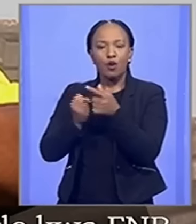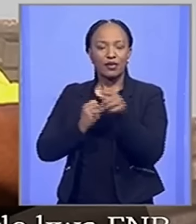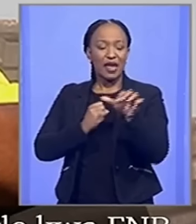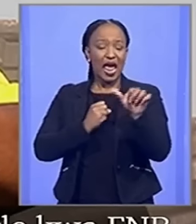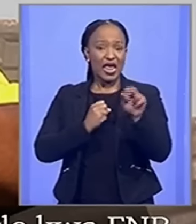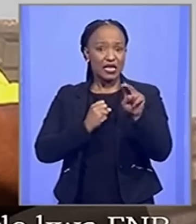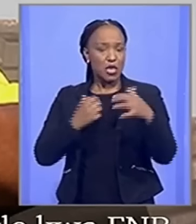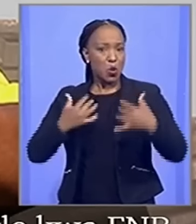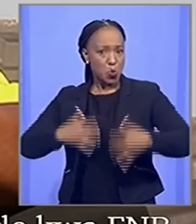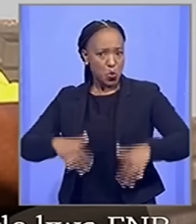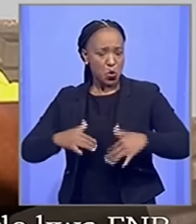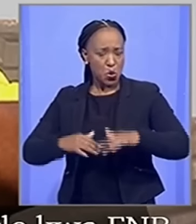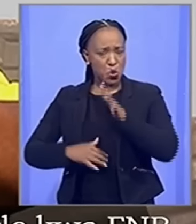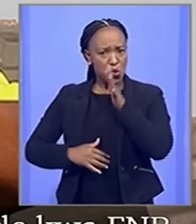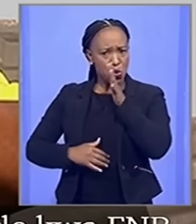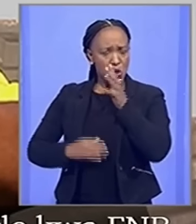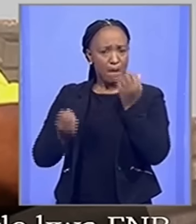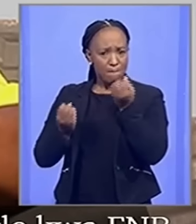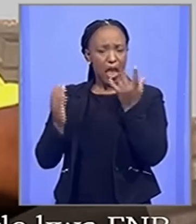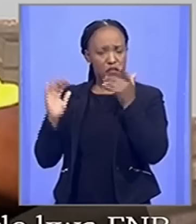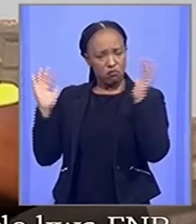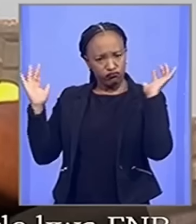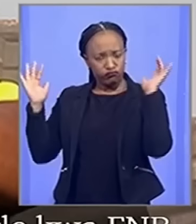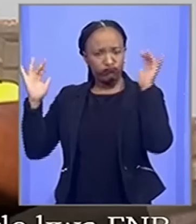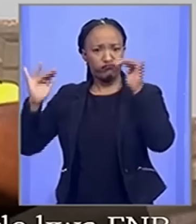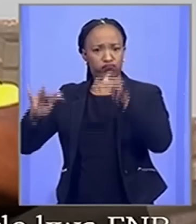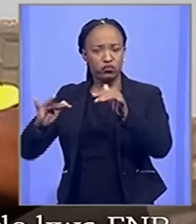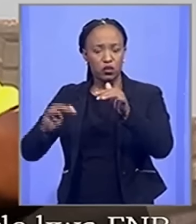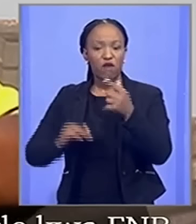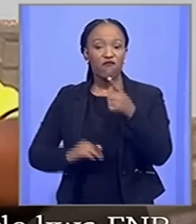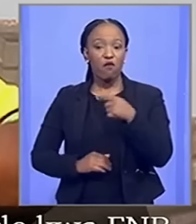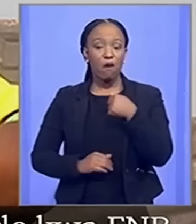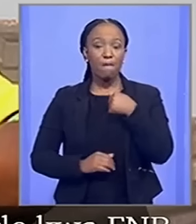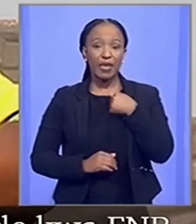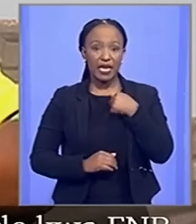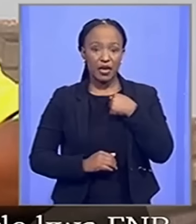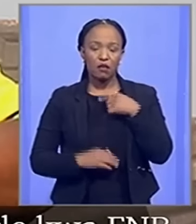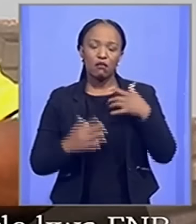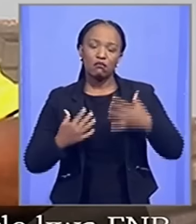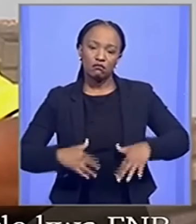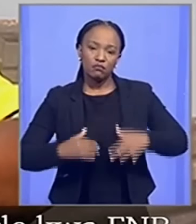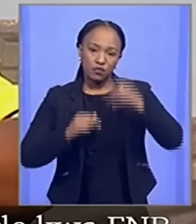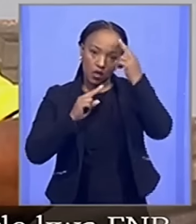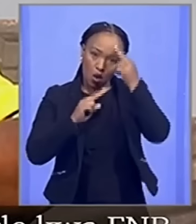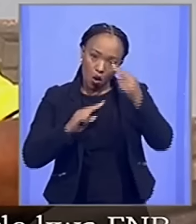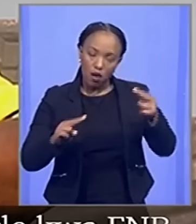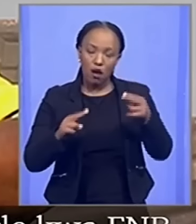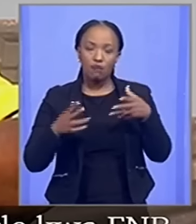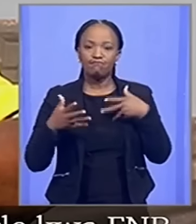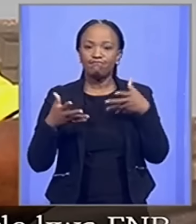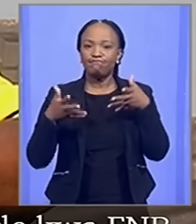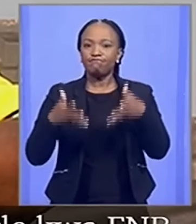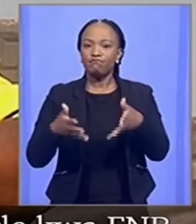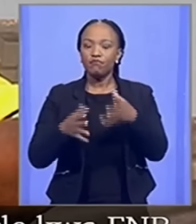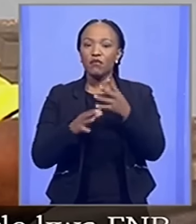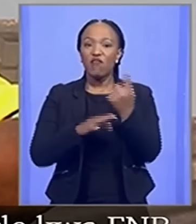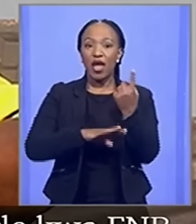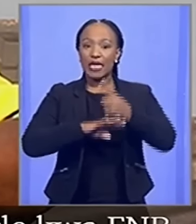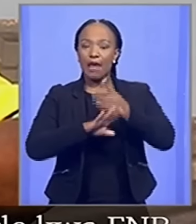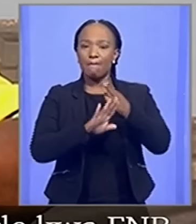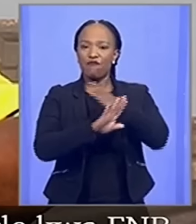ANC has. Now for me, it's a real honor to be here on the eve of that